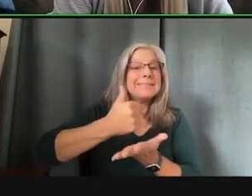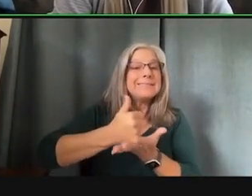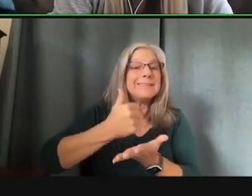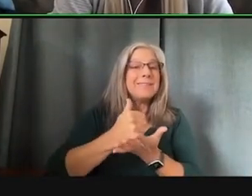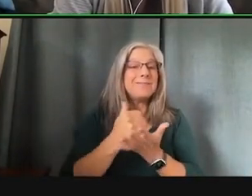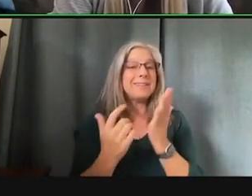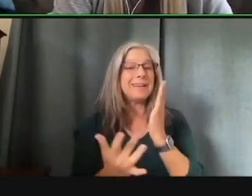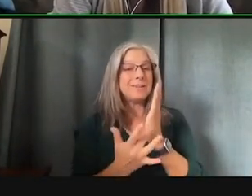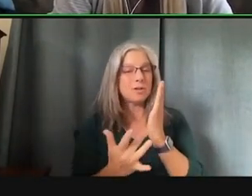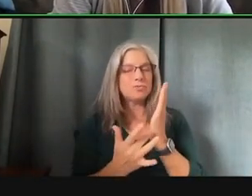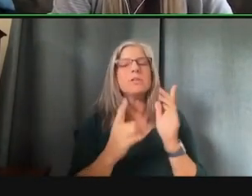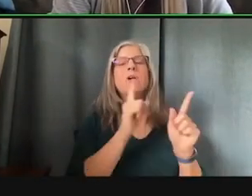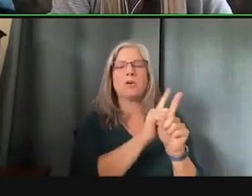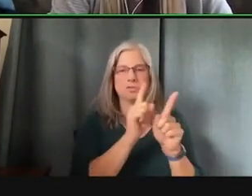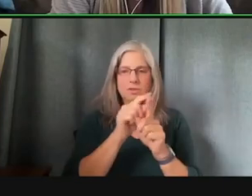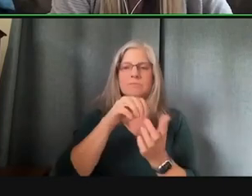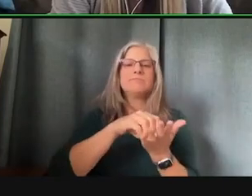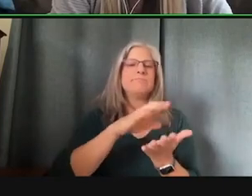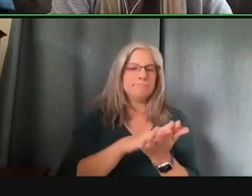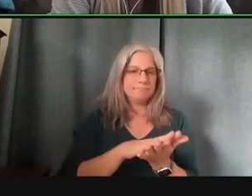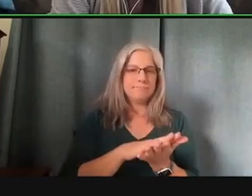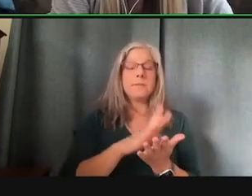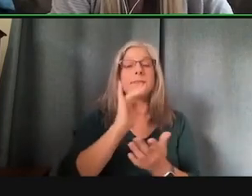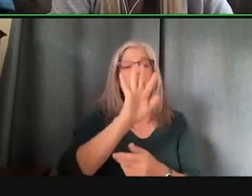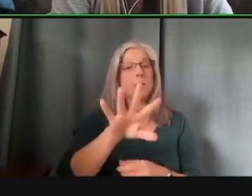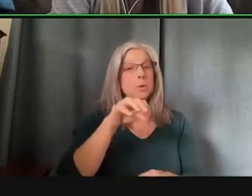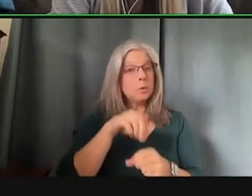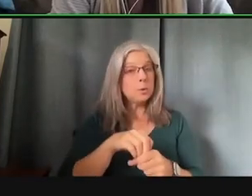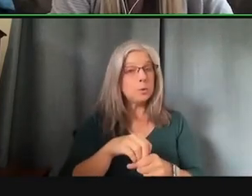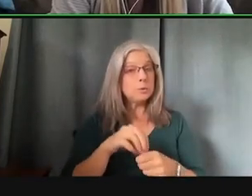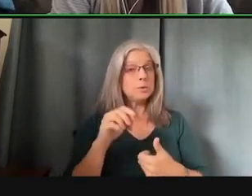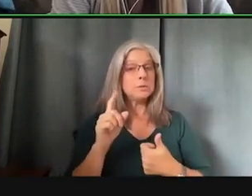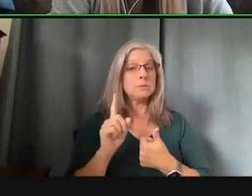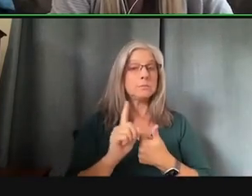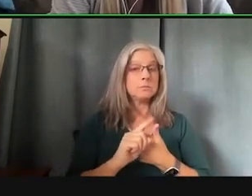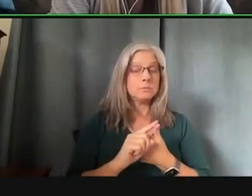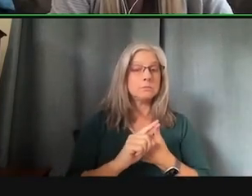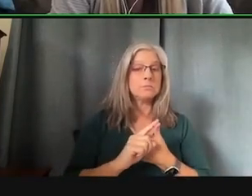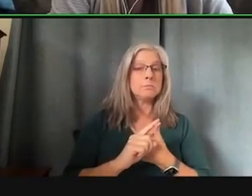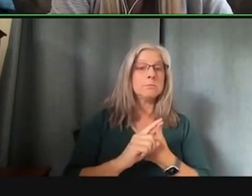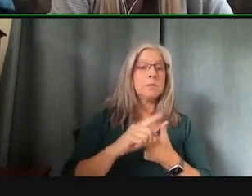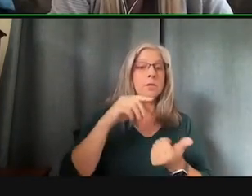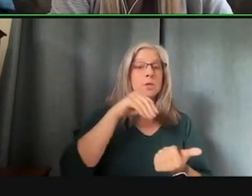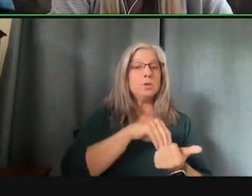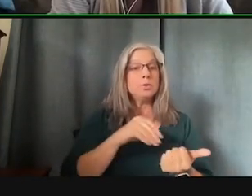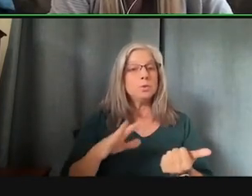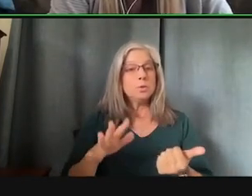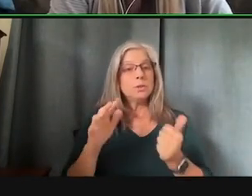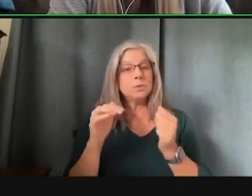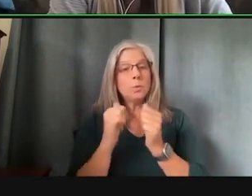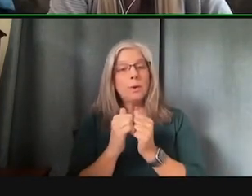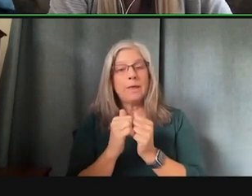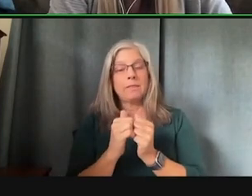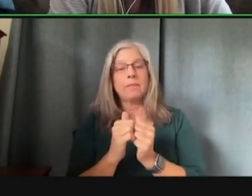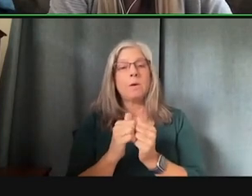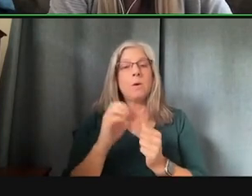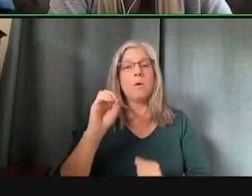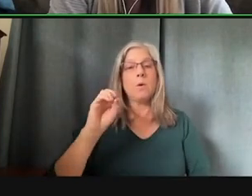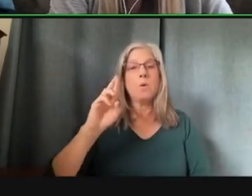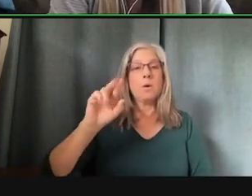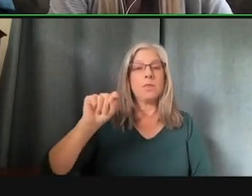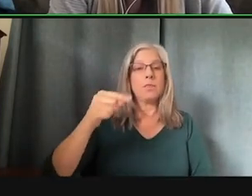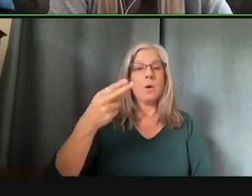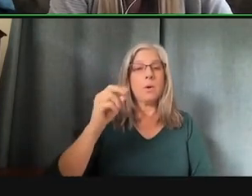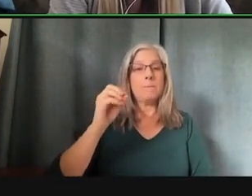are also documented here. And that would include the needs of students with orthopedic